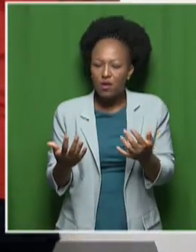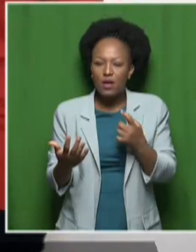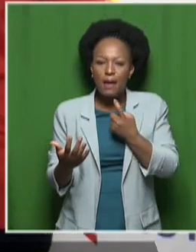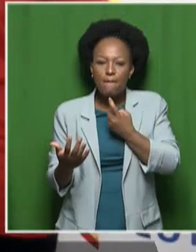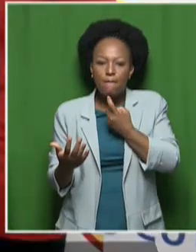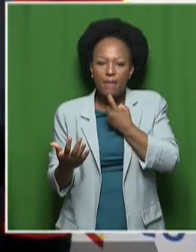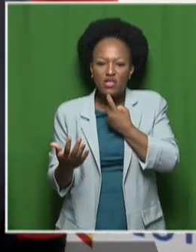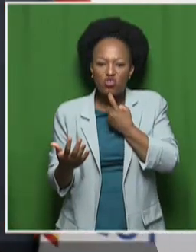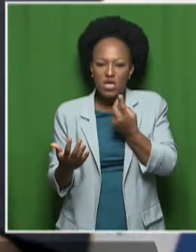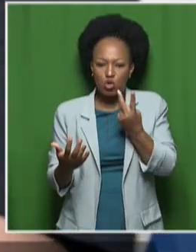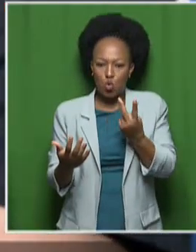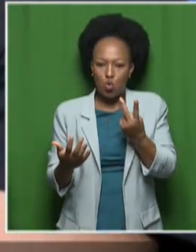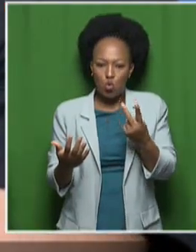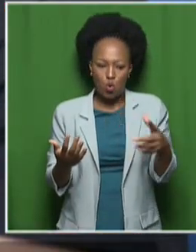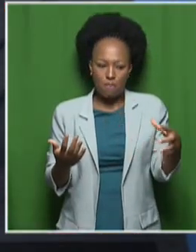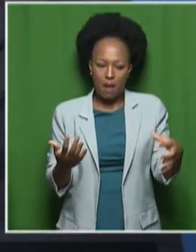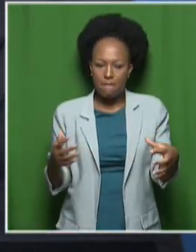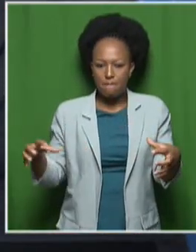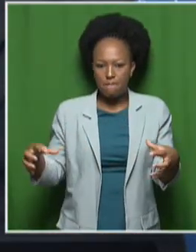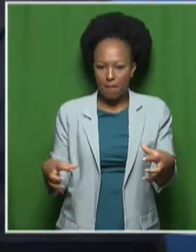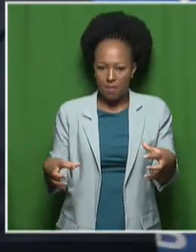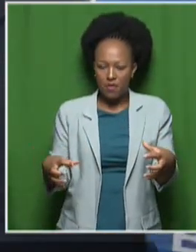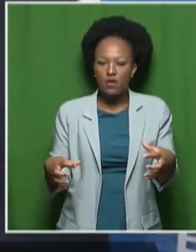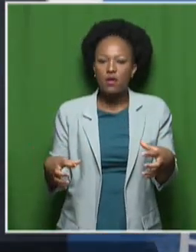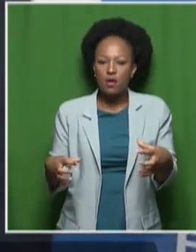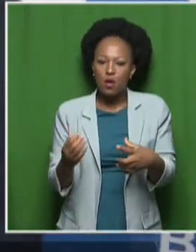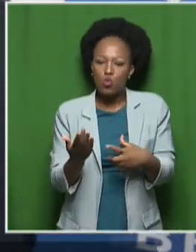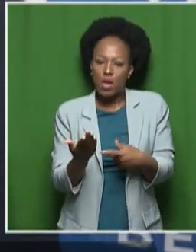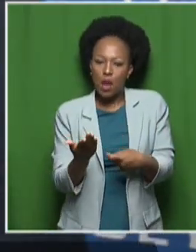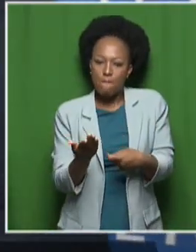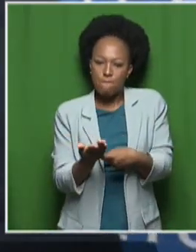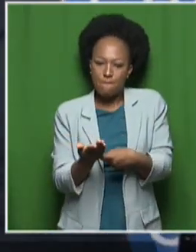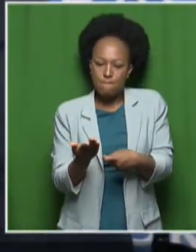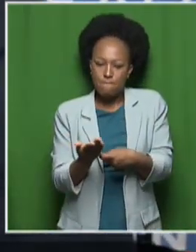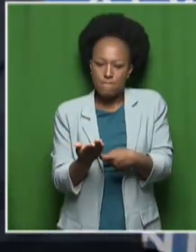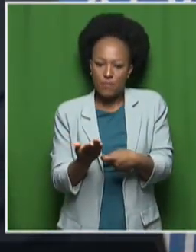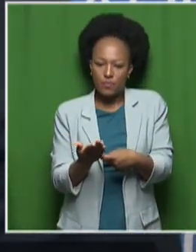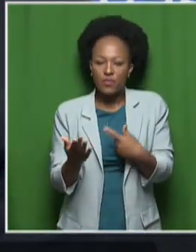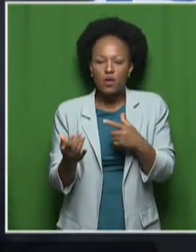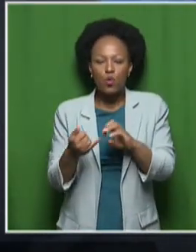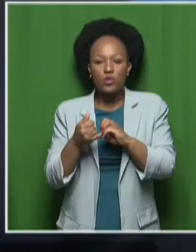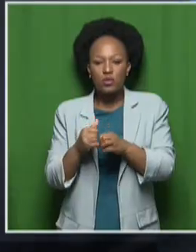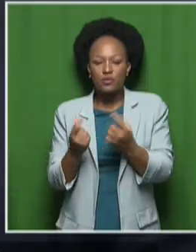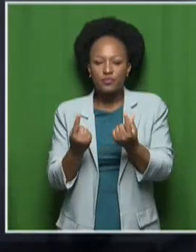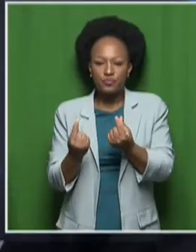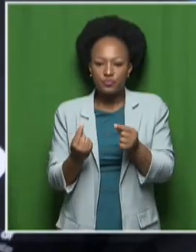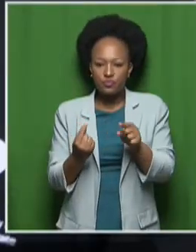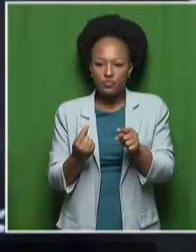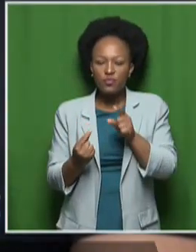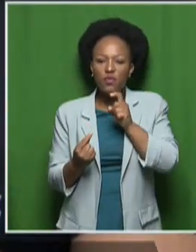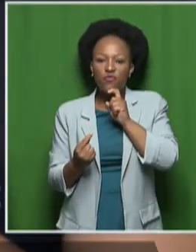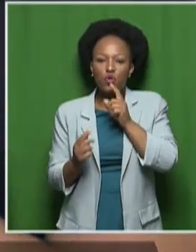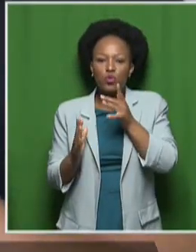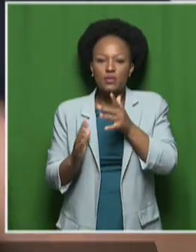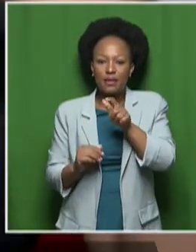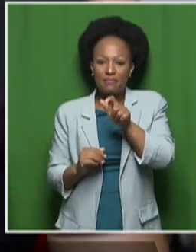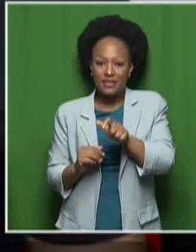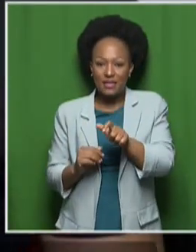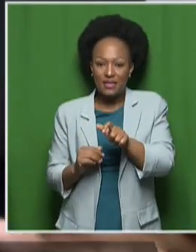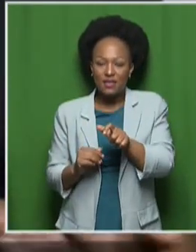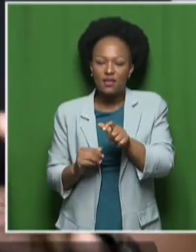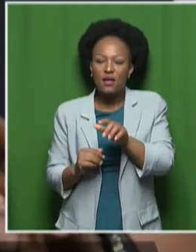batteries that are powering it. Yes, so they are rechargeable batteries. So what we also try and do is, for the user,